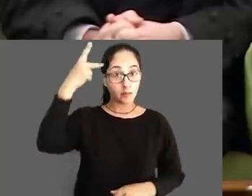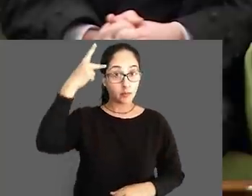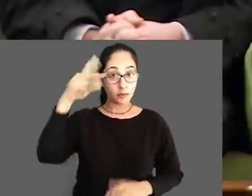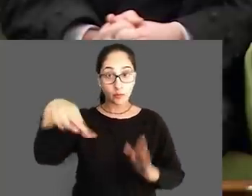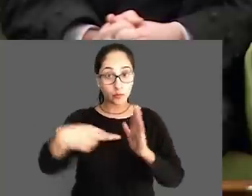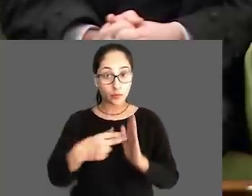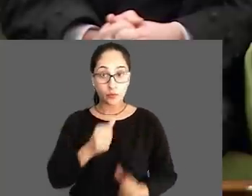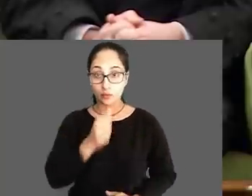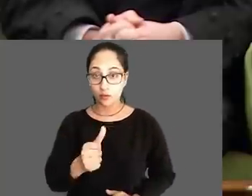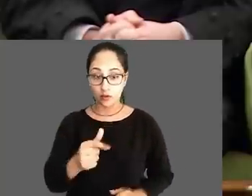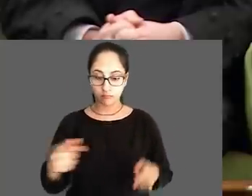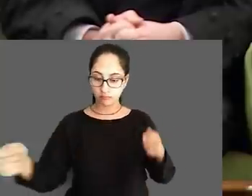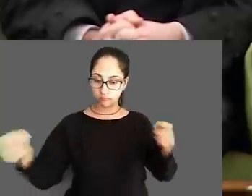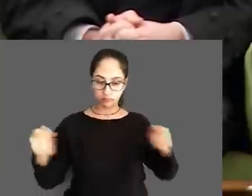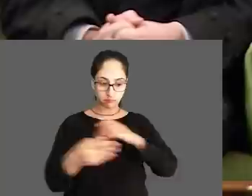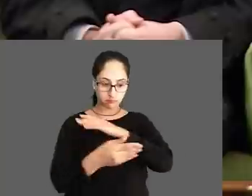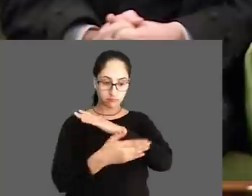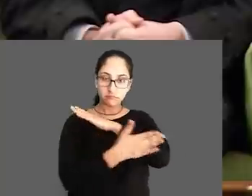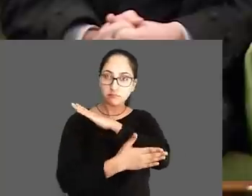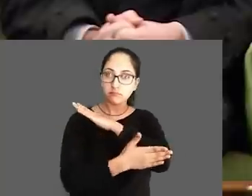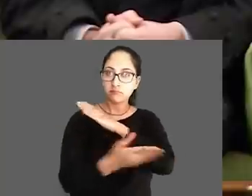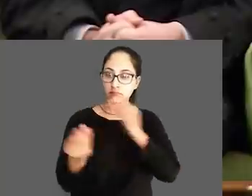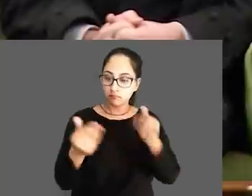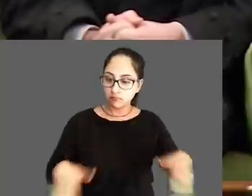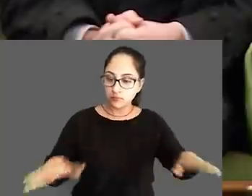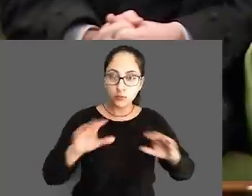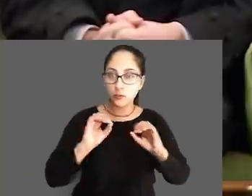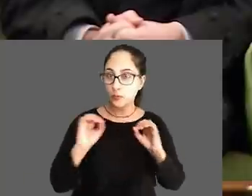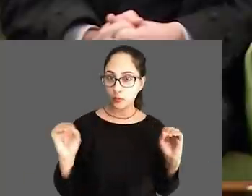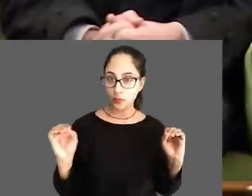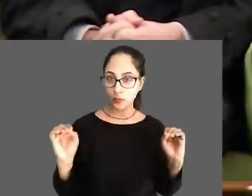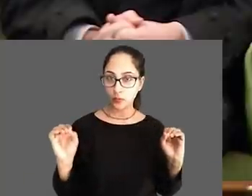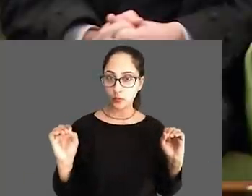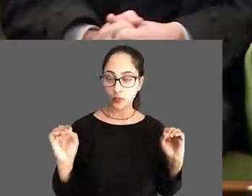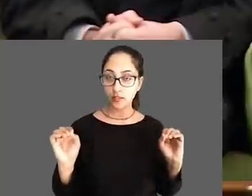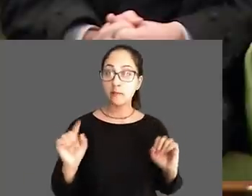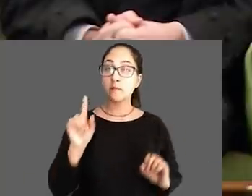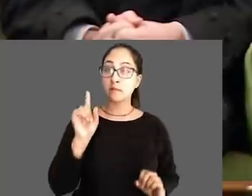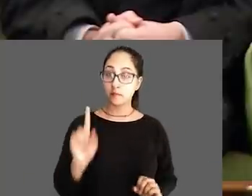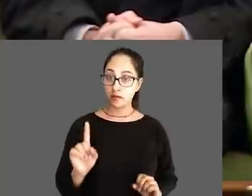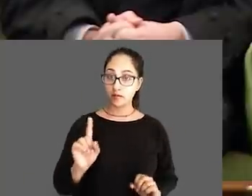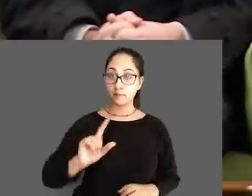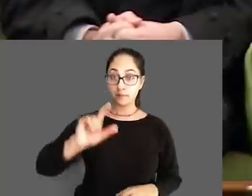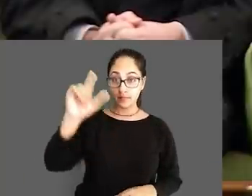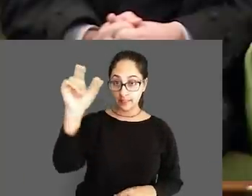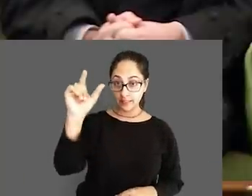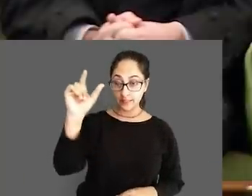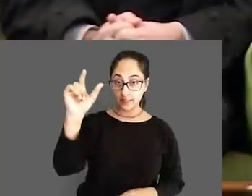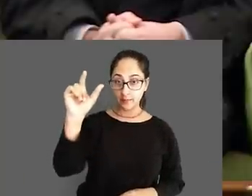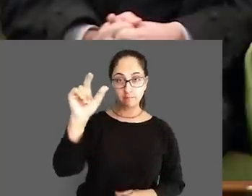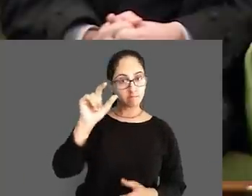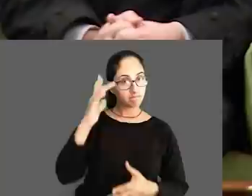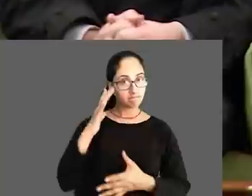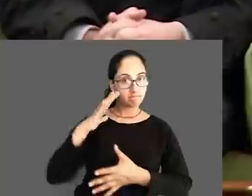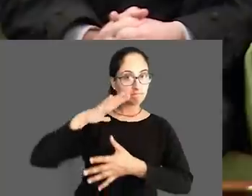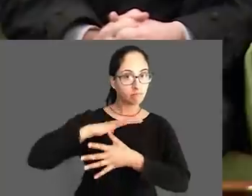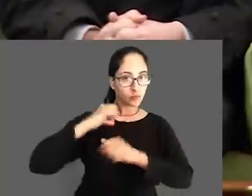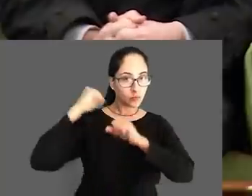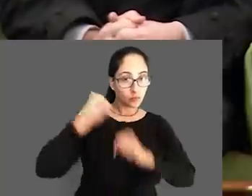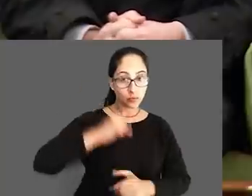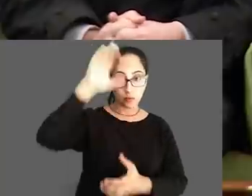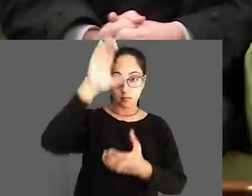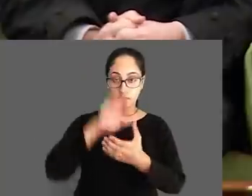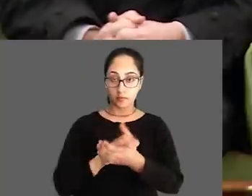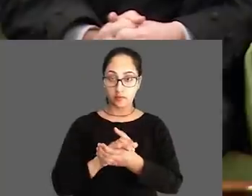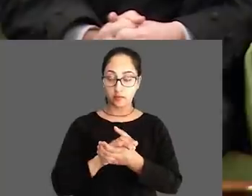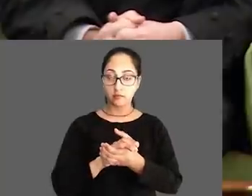land. At the same time, Islam believes fundamentally that the spiritual and material worlds